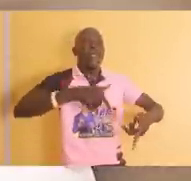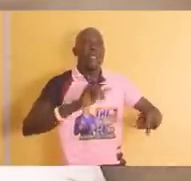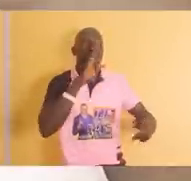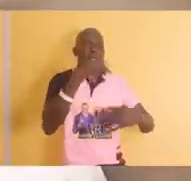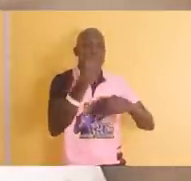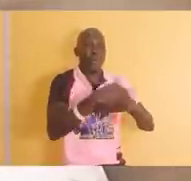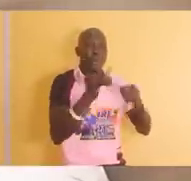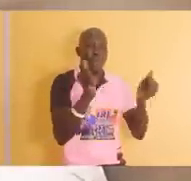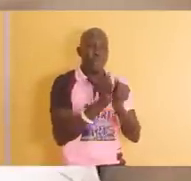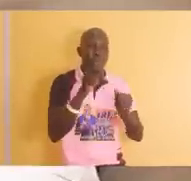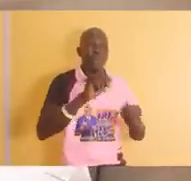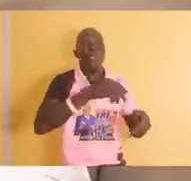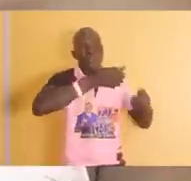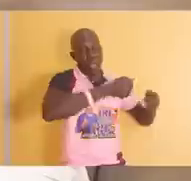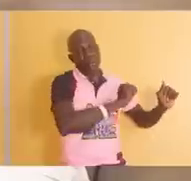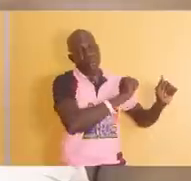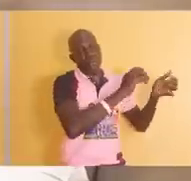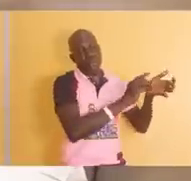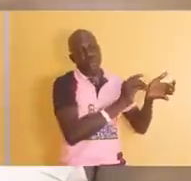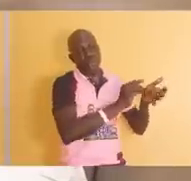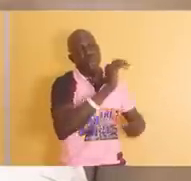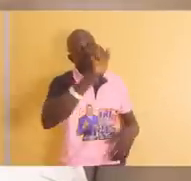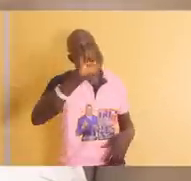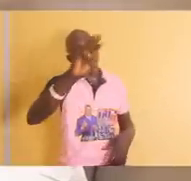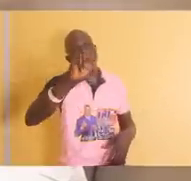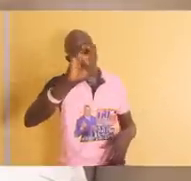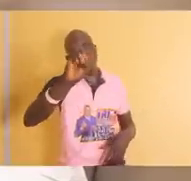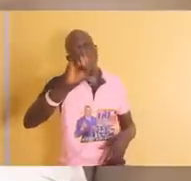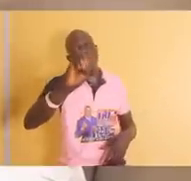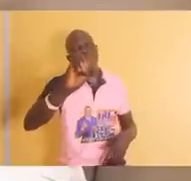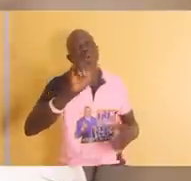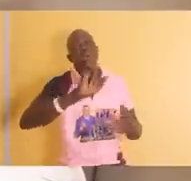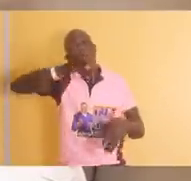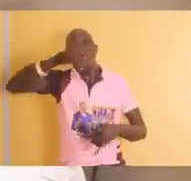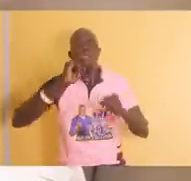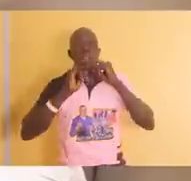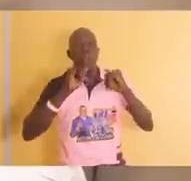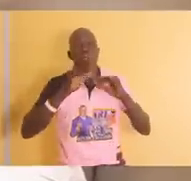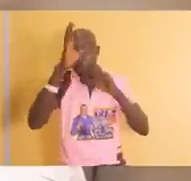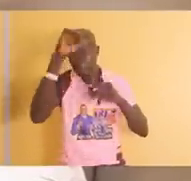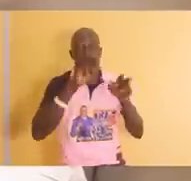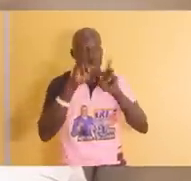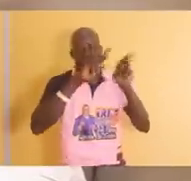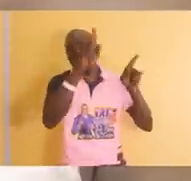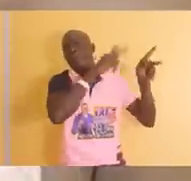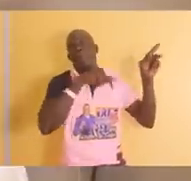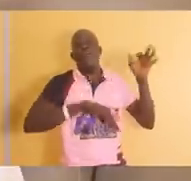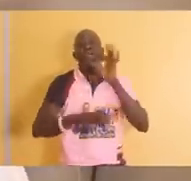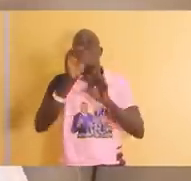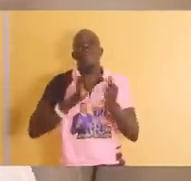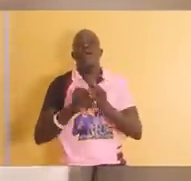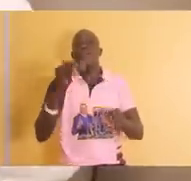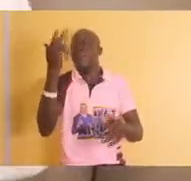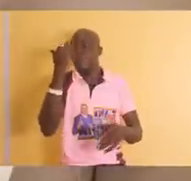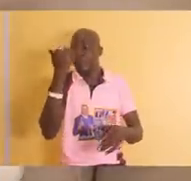lowo apostle doctor SMO Mustafa JP Babasebioba to ba je pe fake